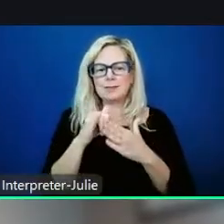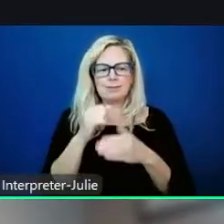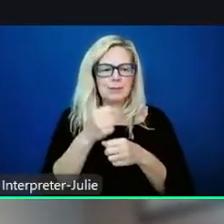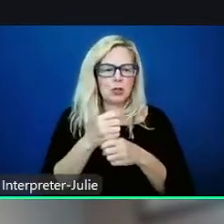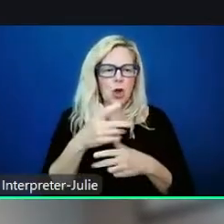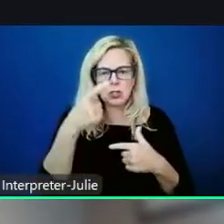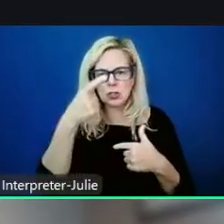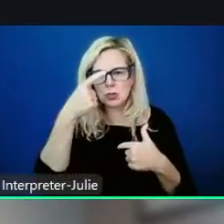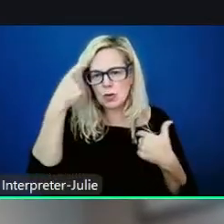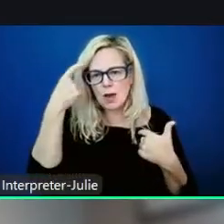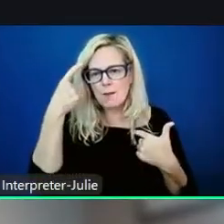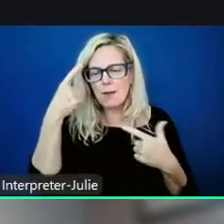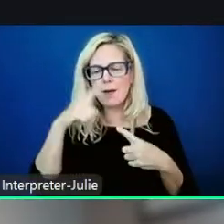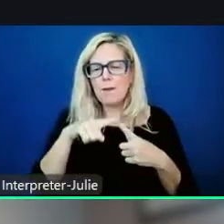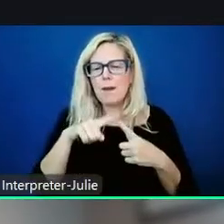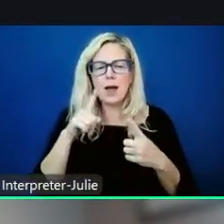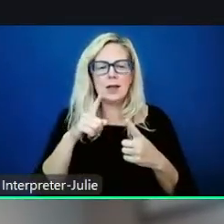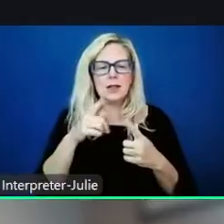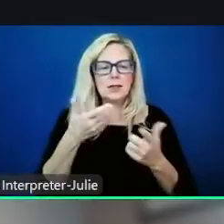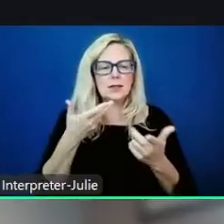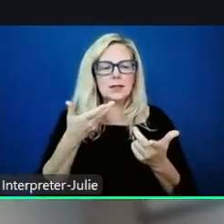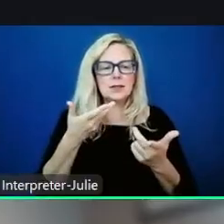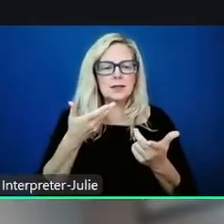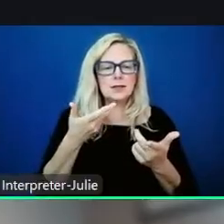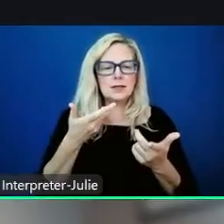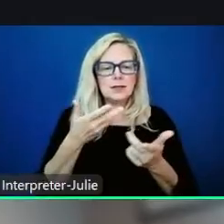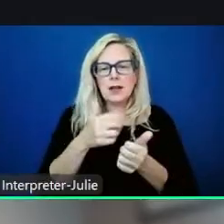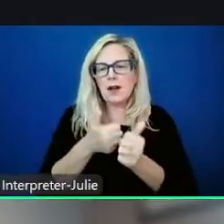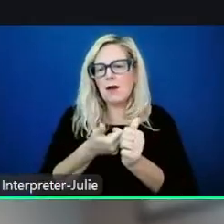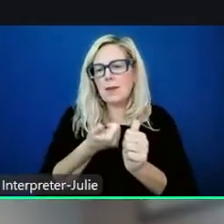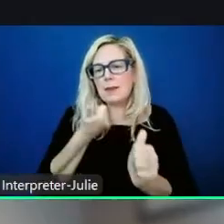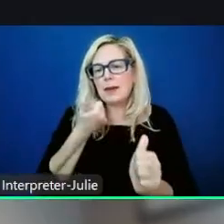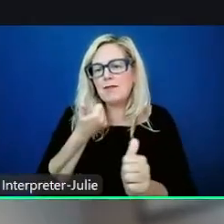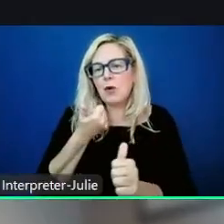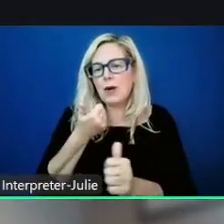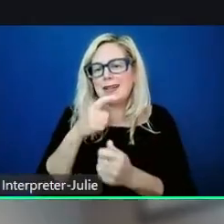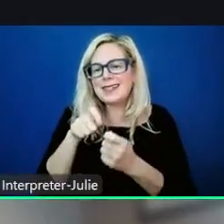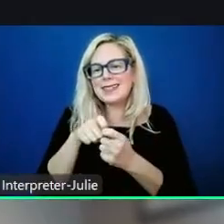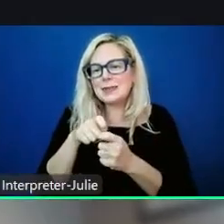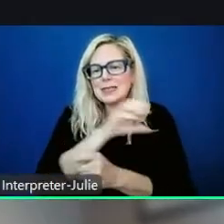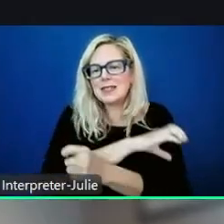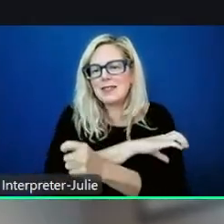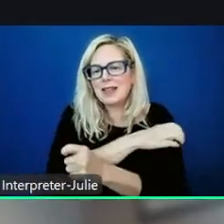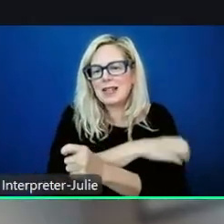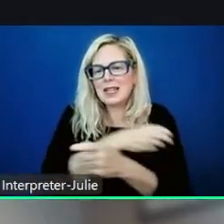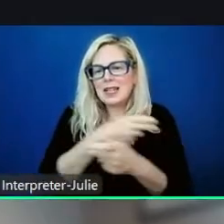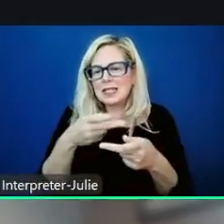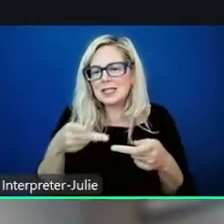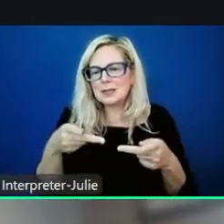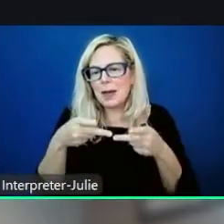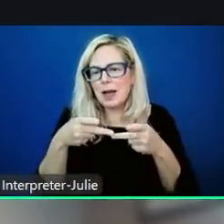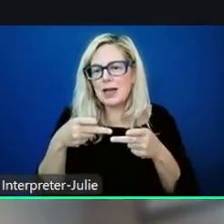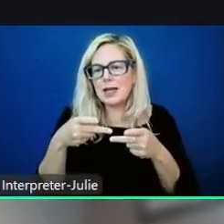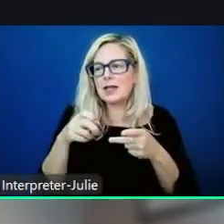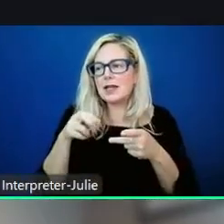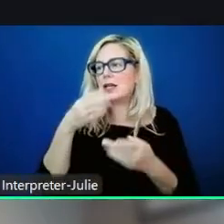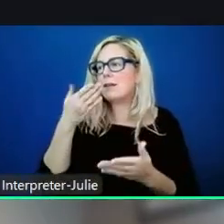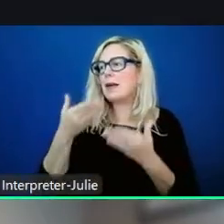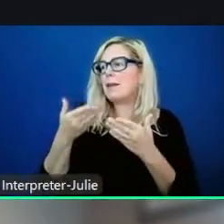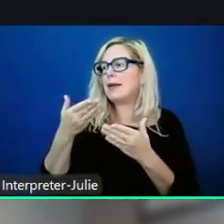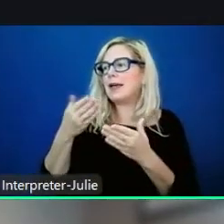thing, avoiding specific clinical sites sometimes is something that's important. So such as where a student was previously hospitalized, for example.